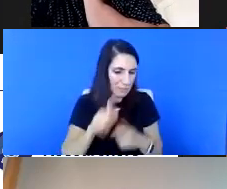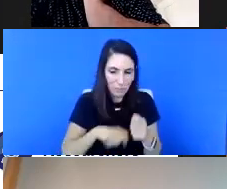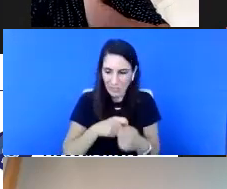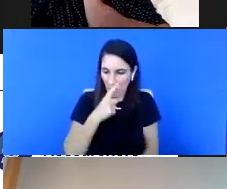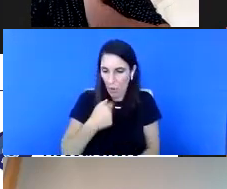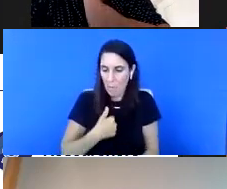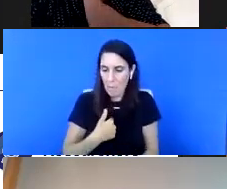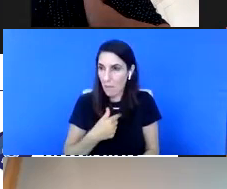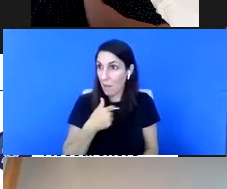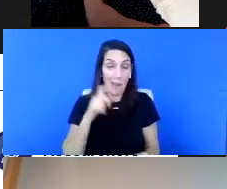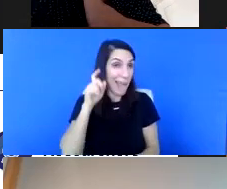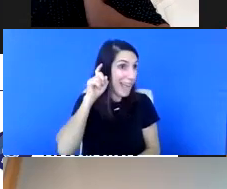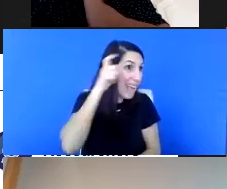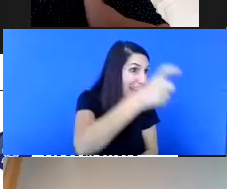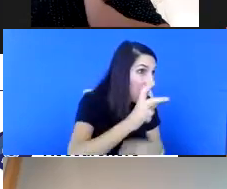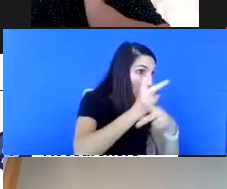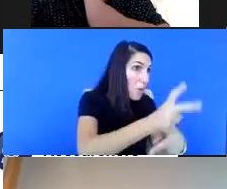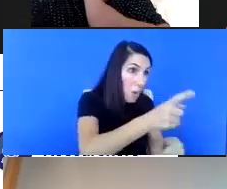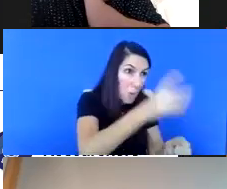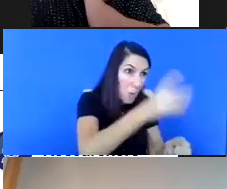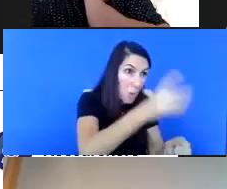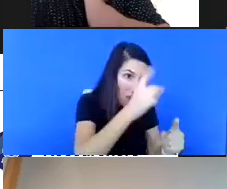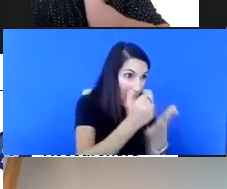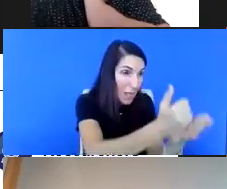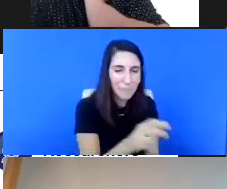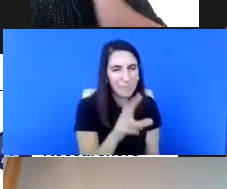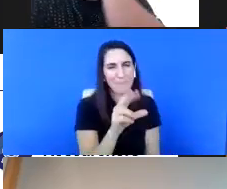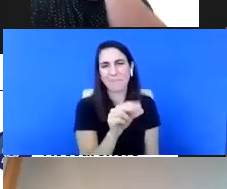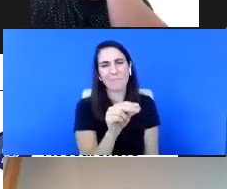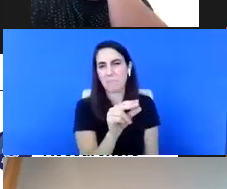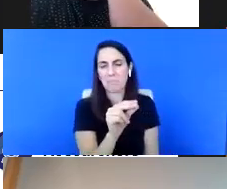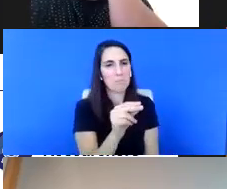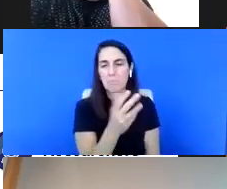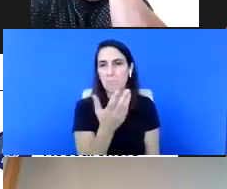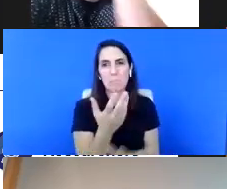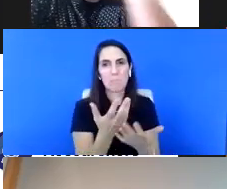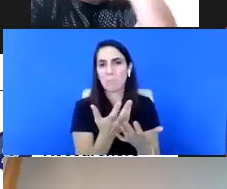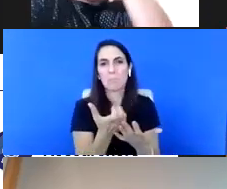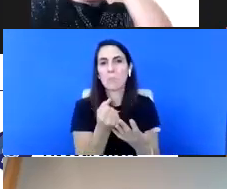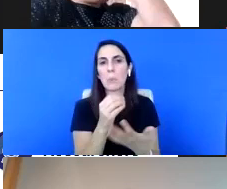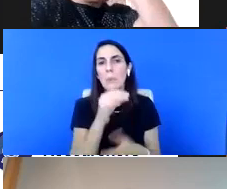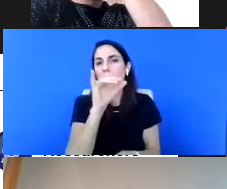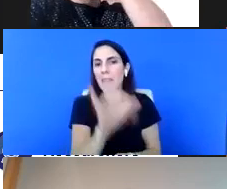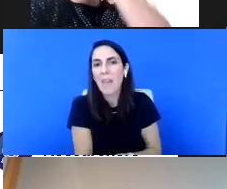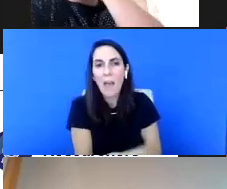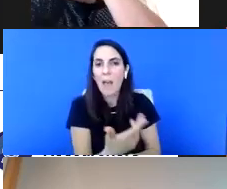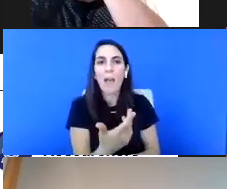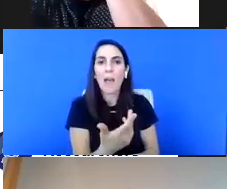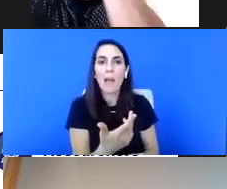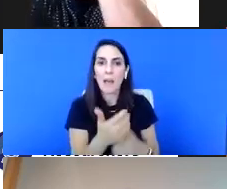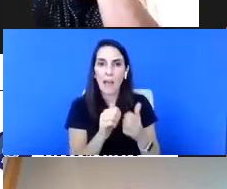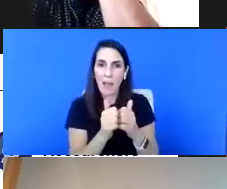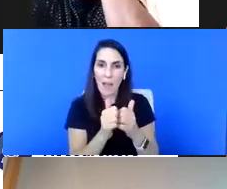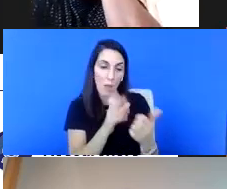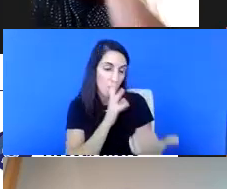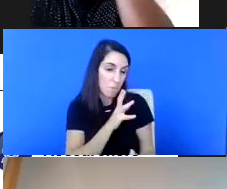They're not going to work for someone else, even if they have that same condition. So those things are calibrated for